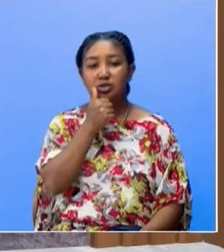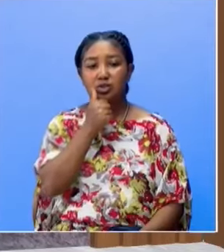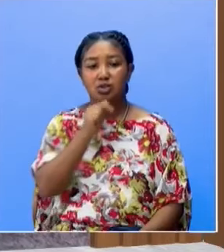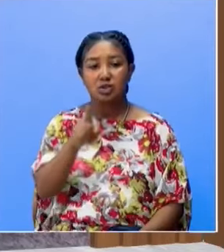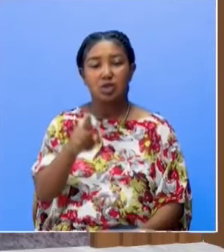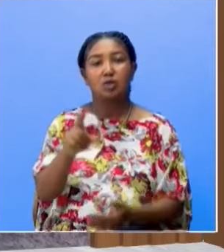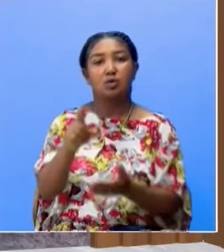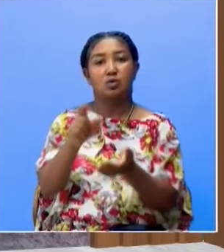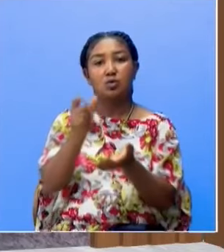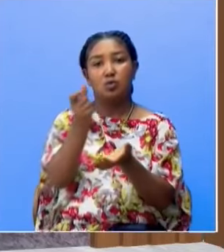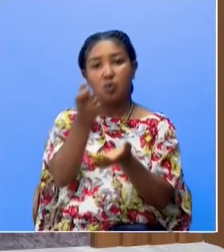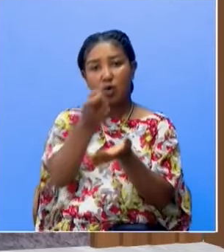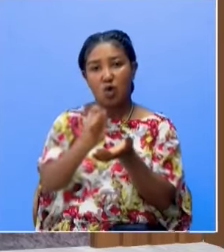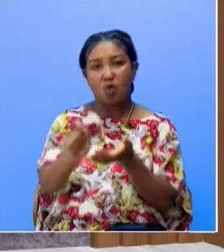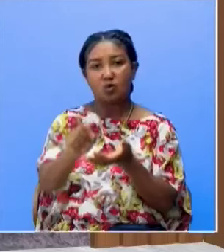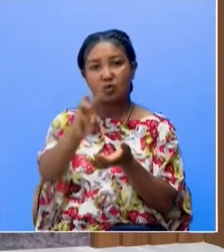homework.